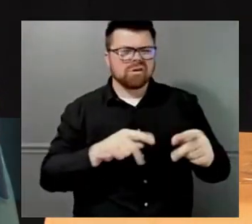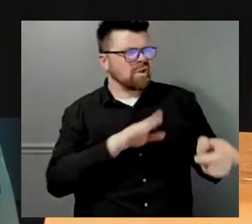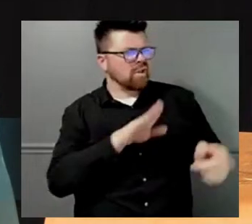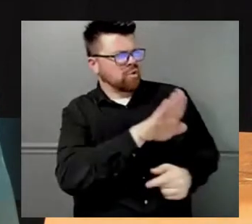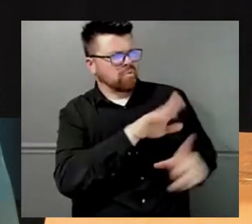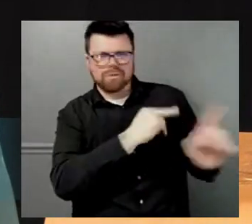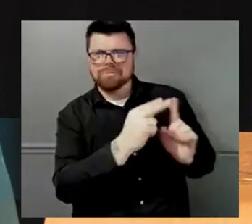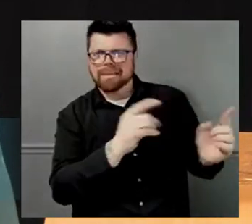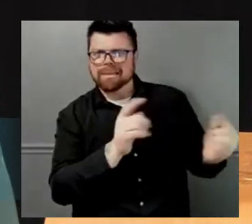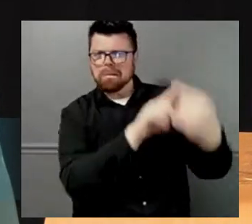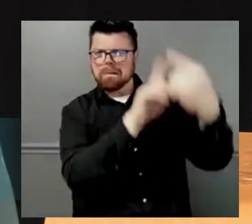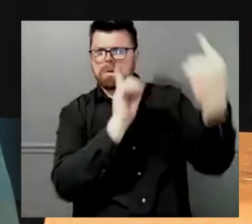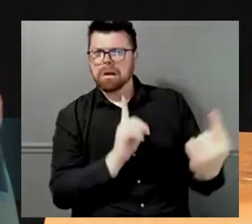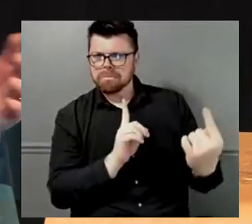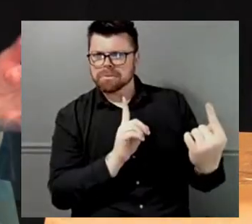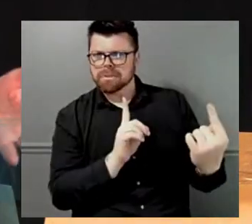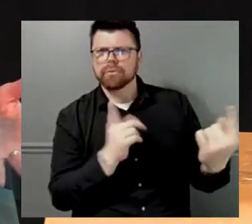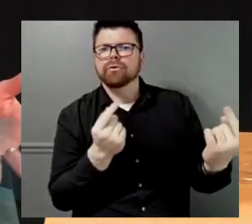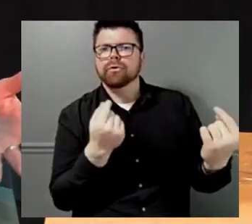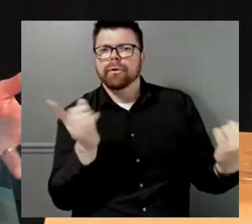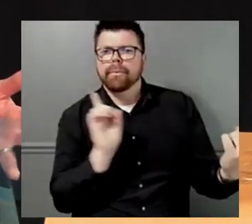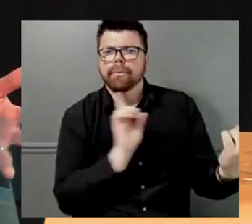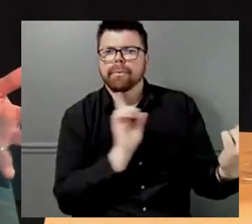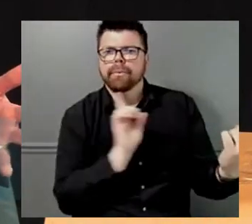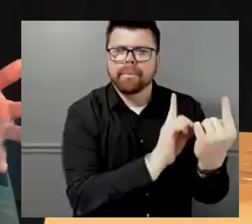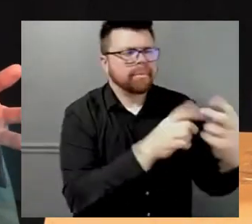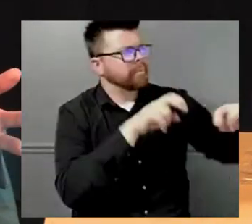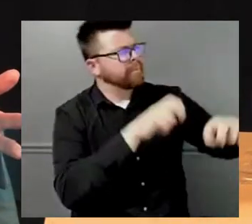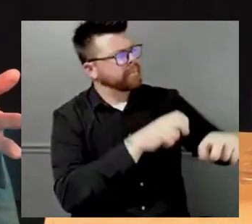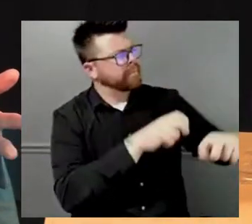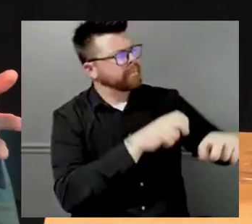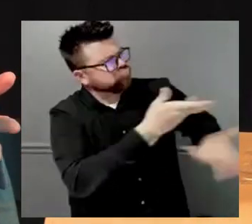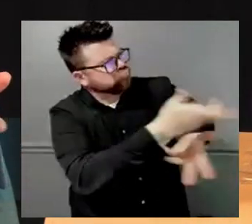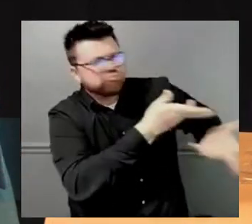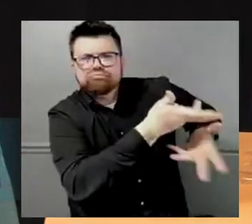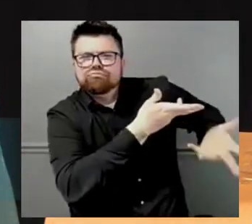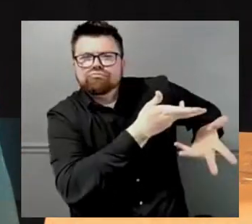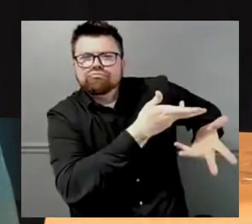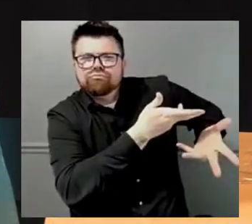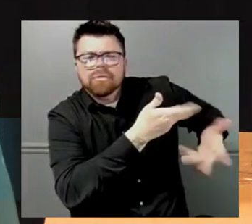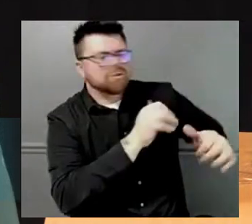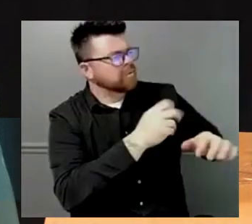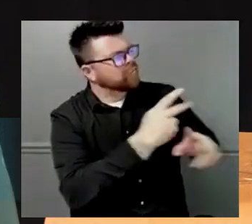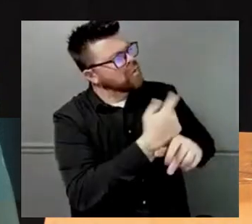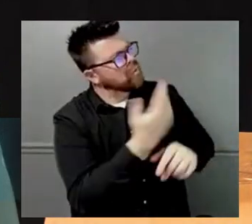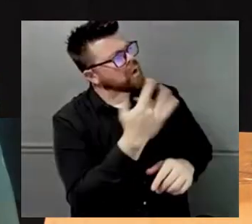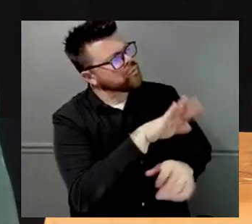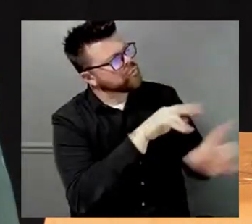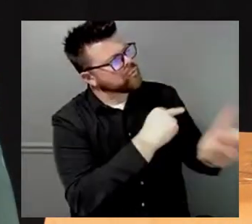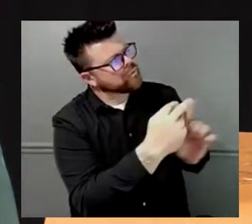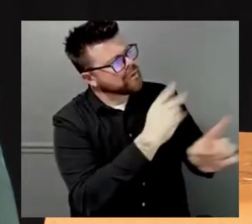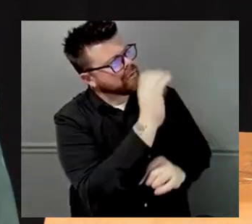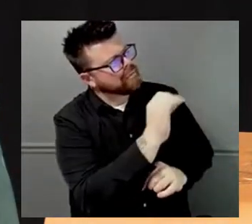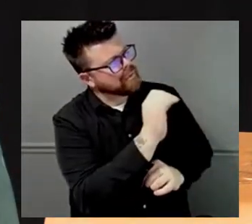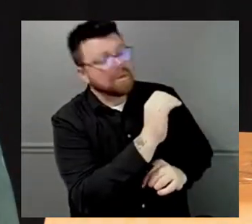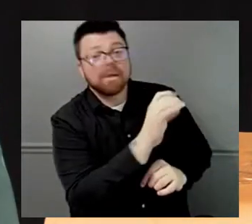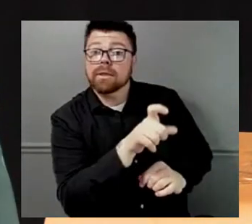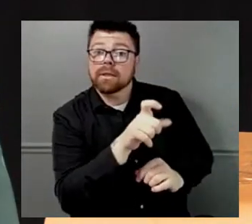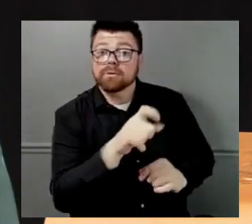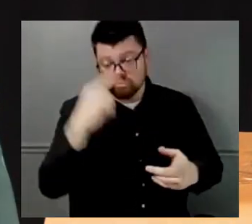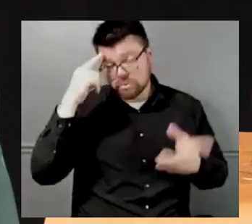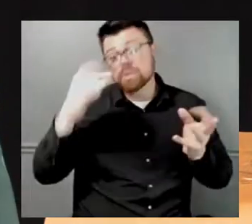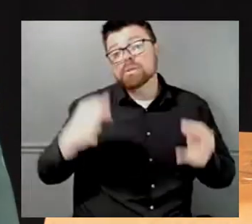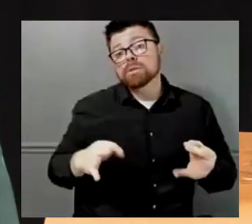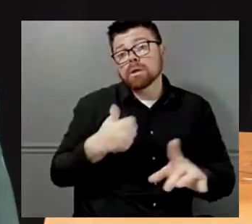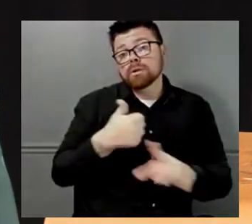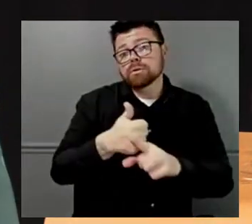them. And it can start just by spending time. I mean, you probably have to make that affirmative choice, because otherwise, by the process of